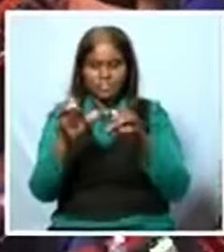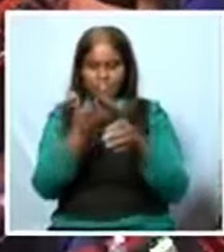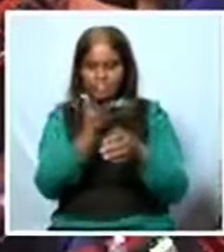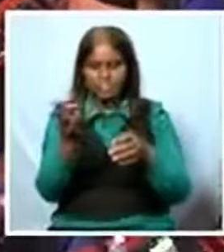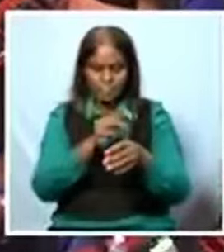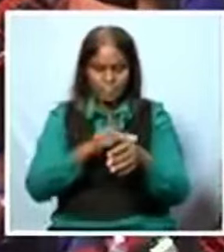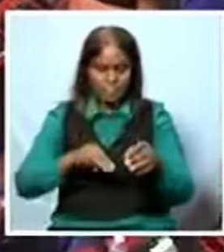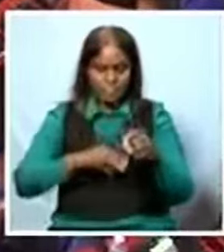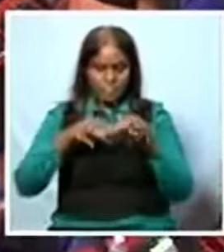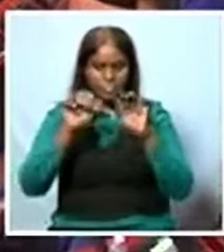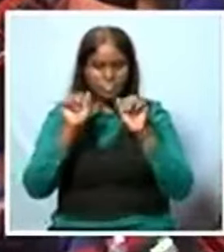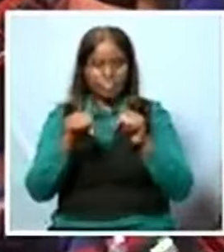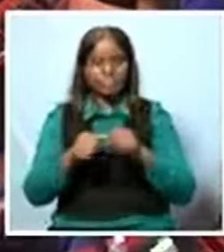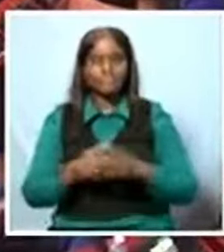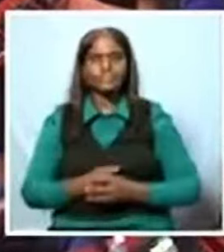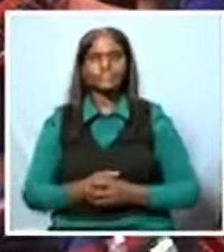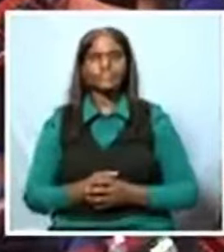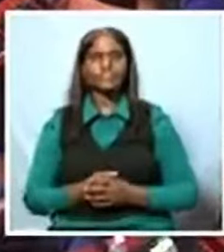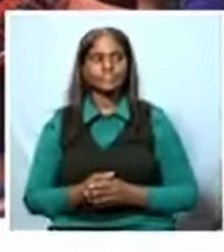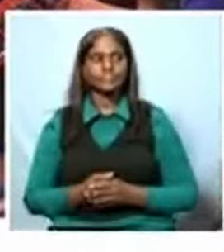member continue.